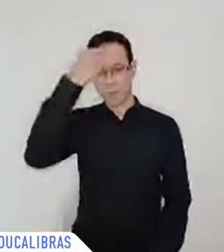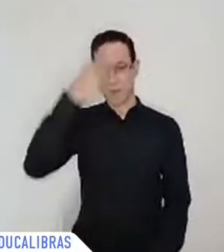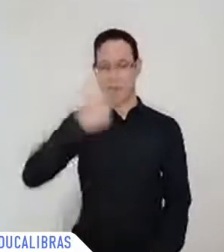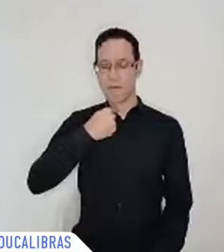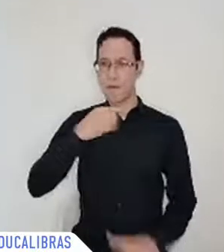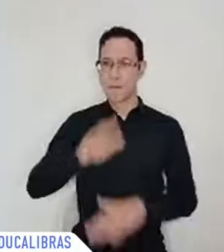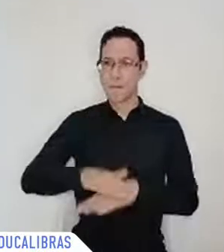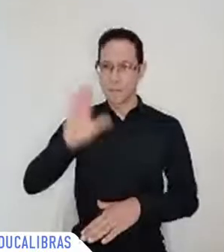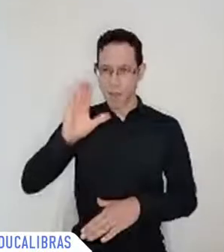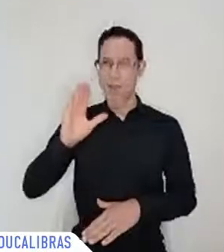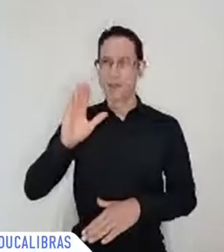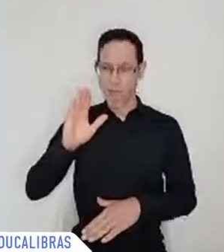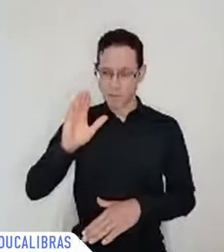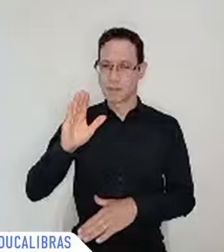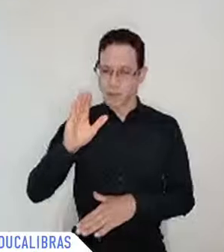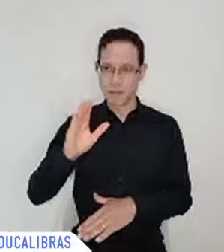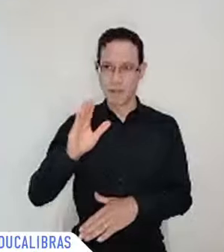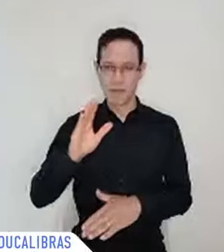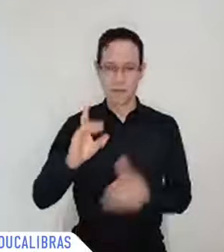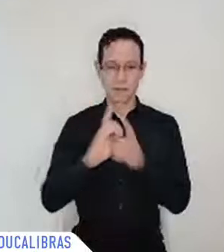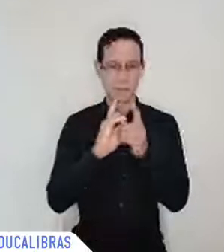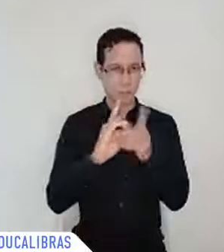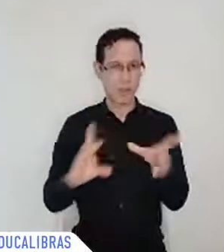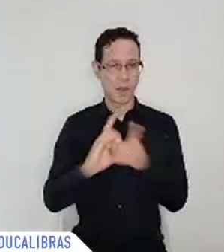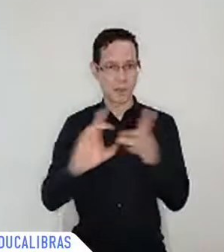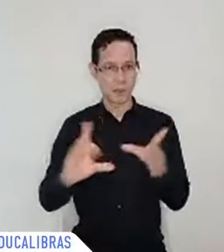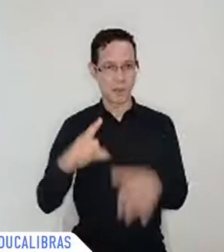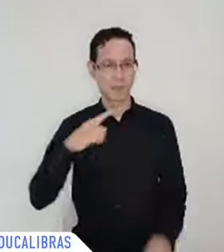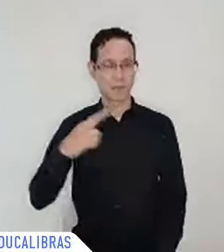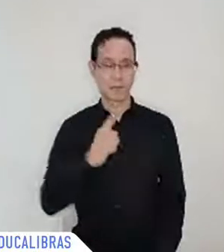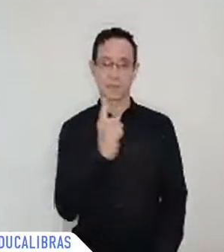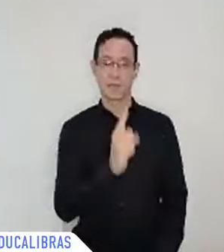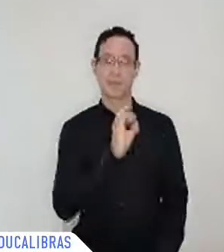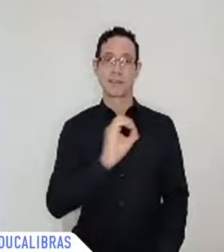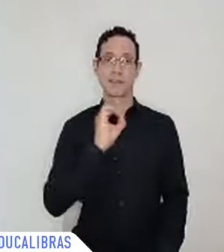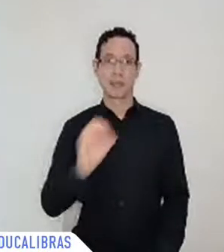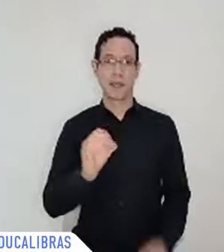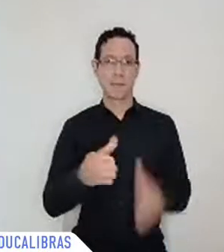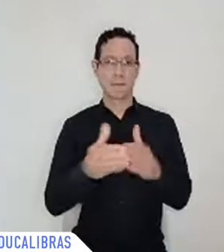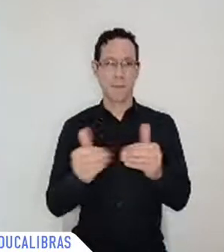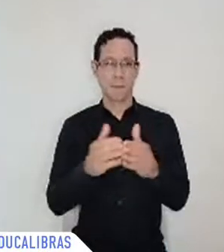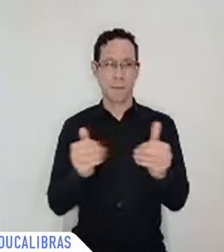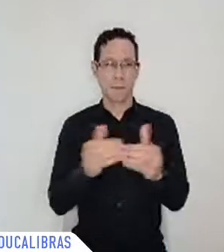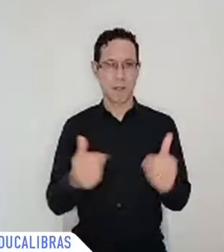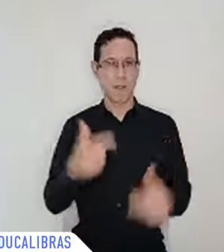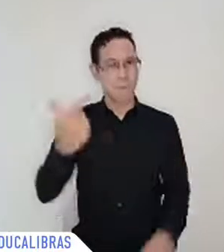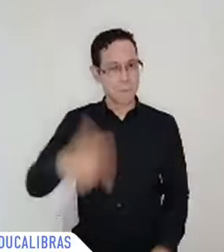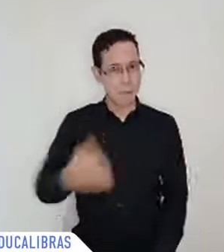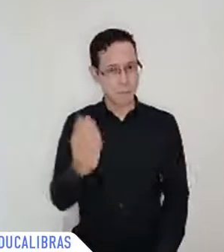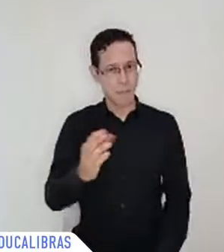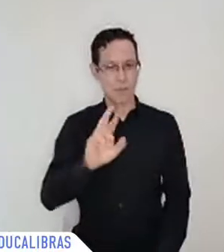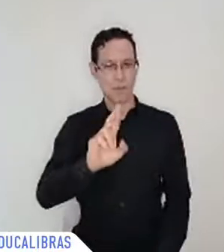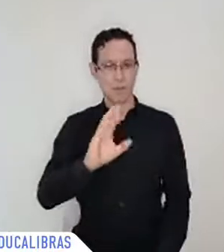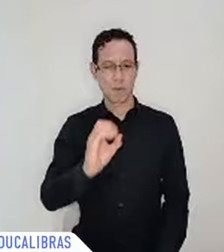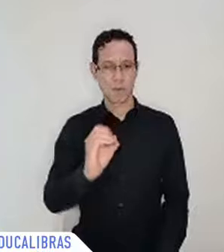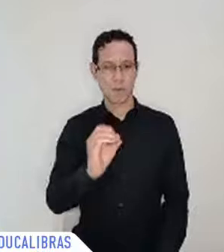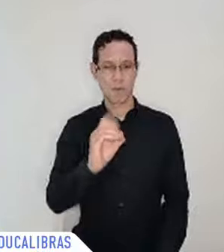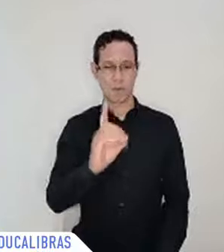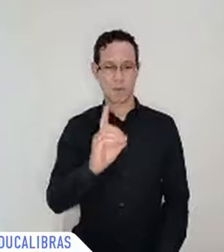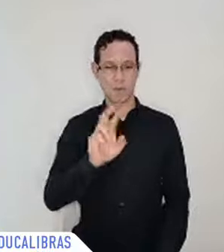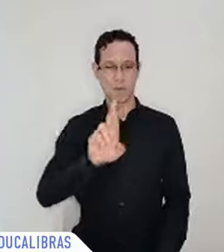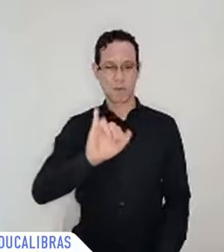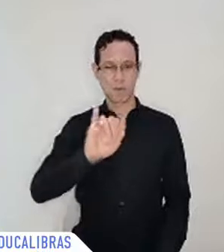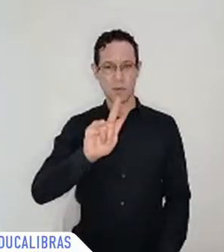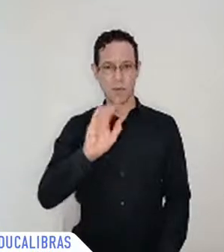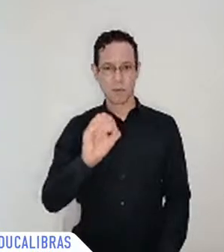House of Representatives. Even though we have some files, we managed to have